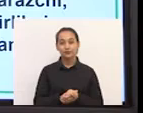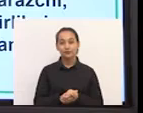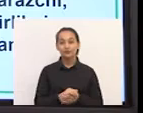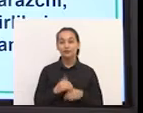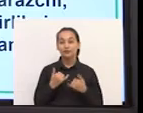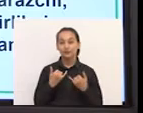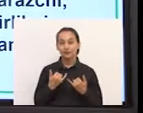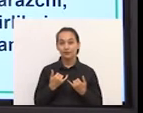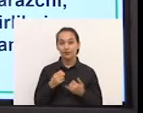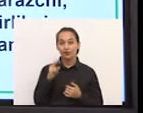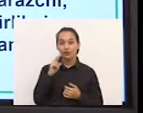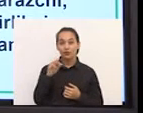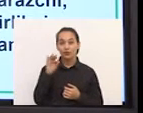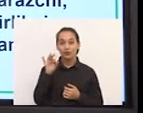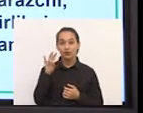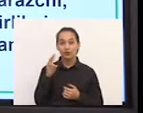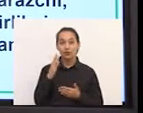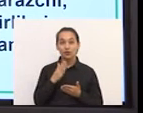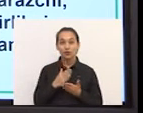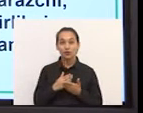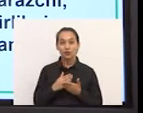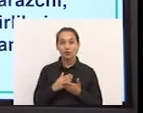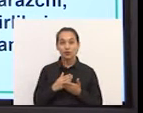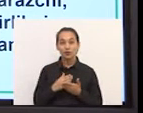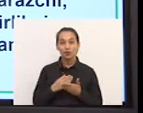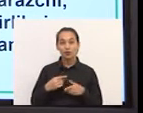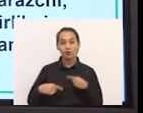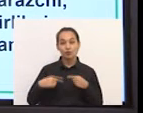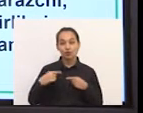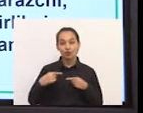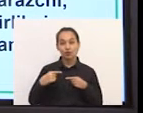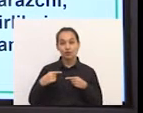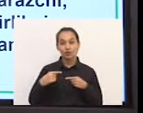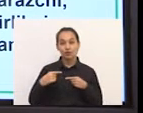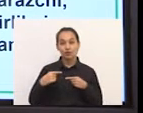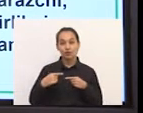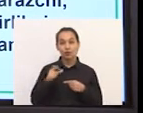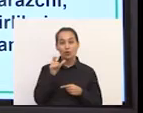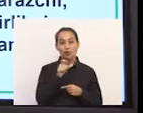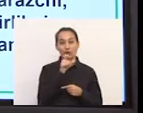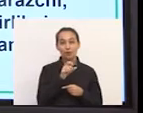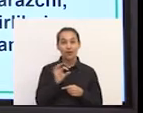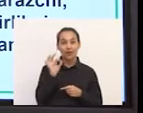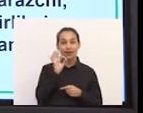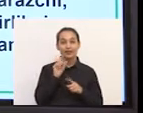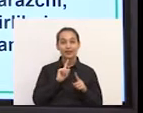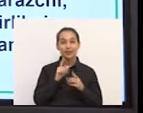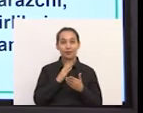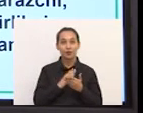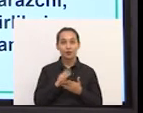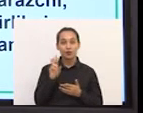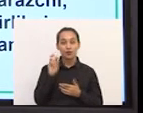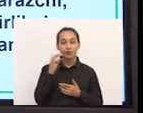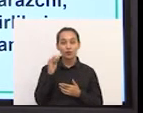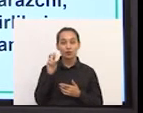Keling endi dostonda keltirilgan muhokamali timsollar haqida gaplashsak. Bu timsollarga men boybori